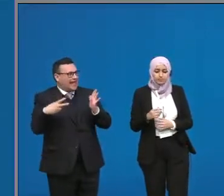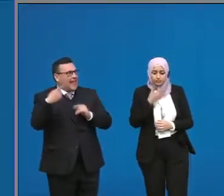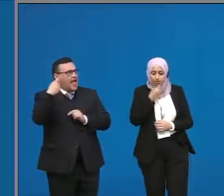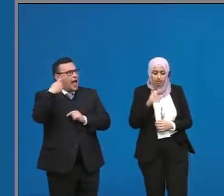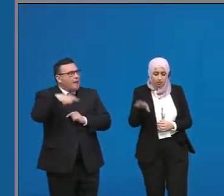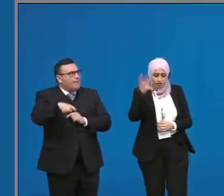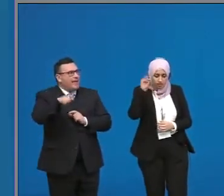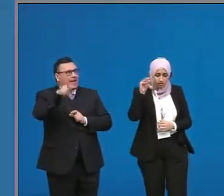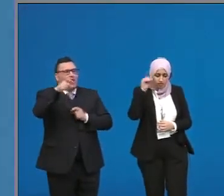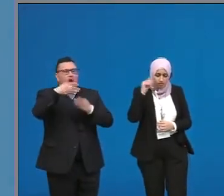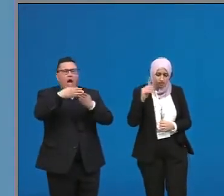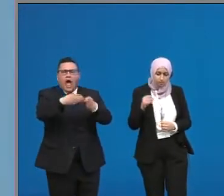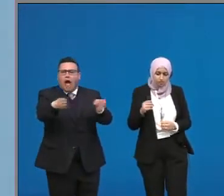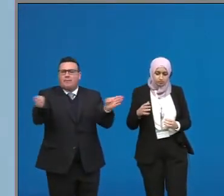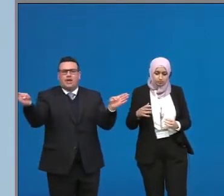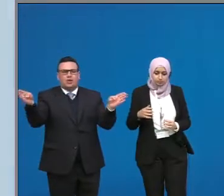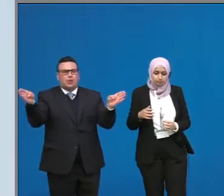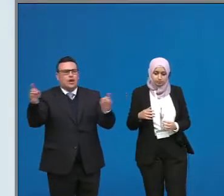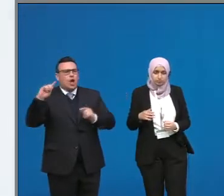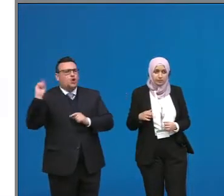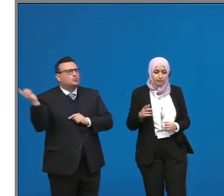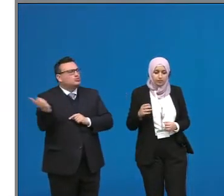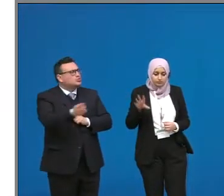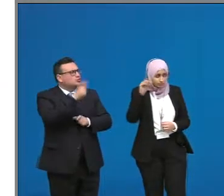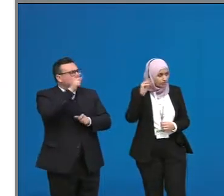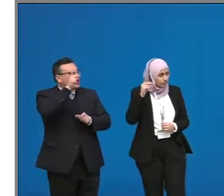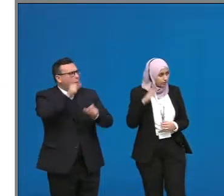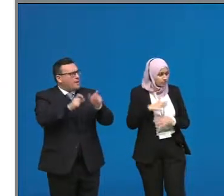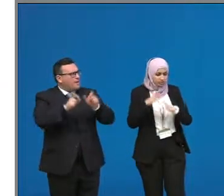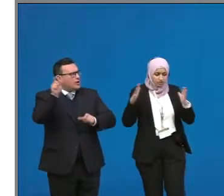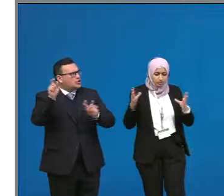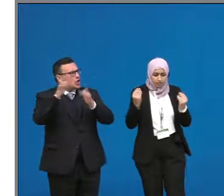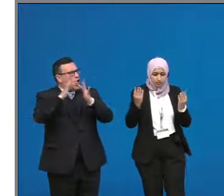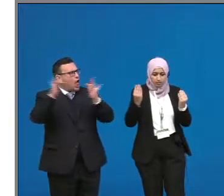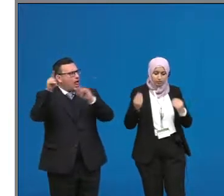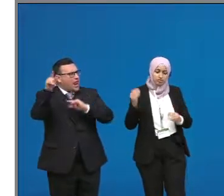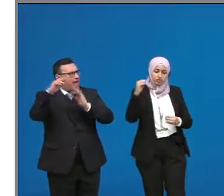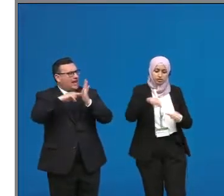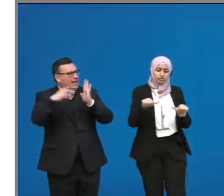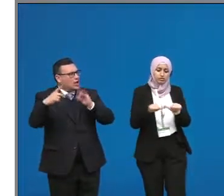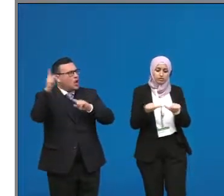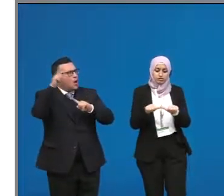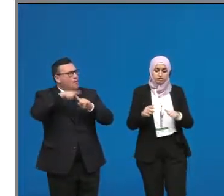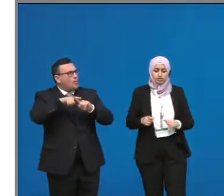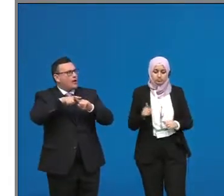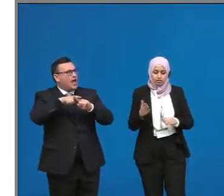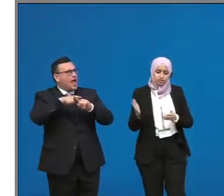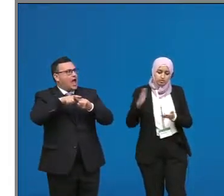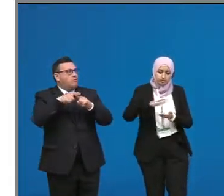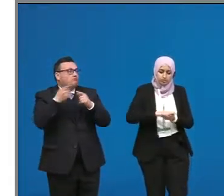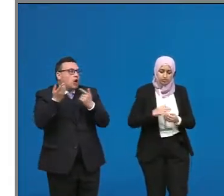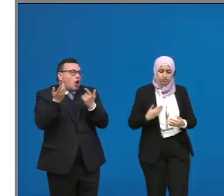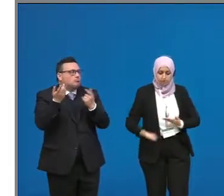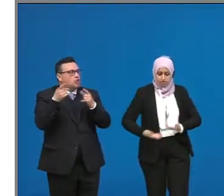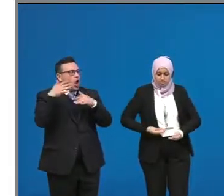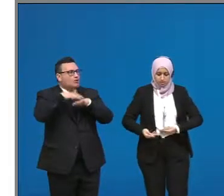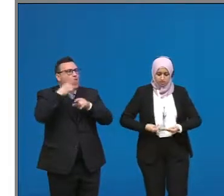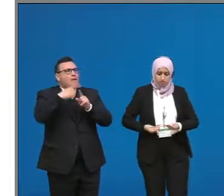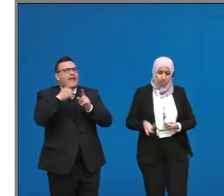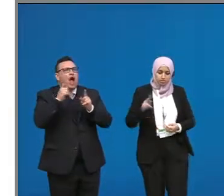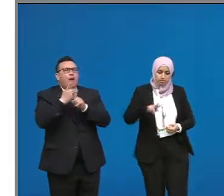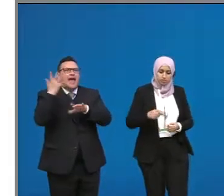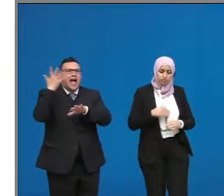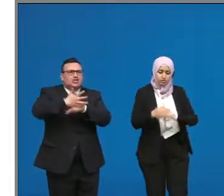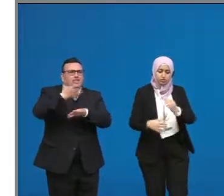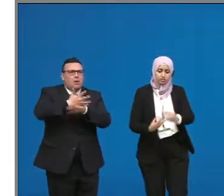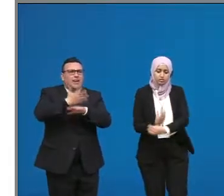consisting of a policy, technology, and accessibility framework.